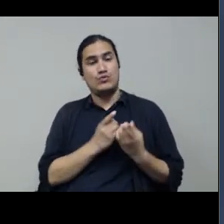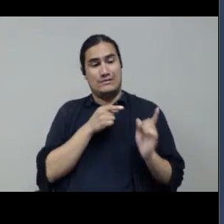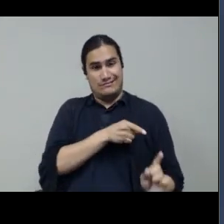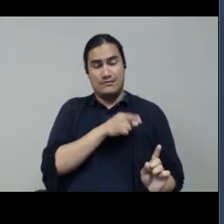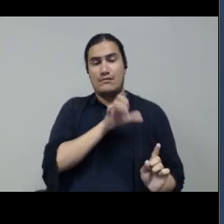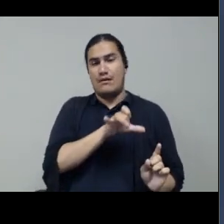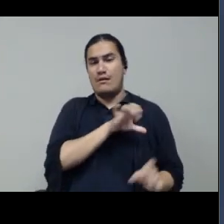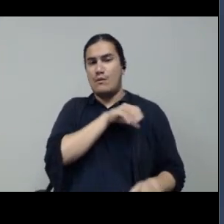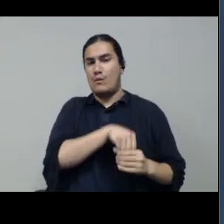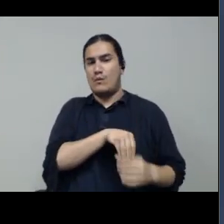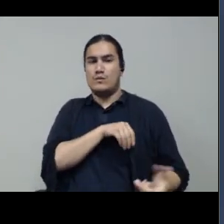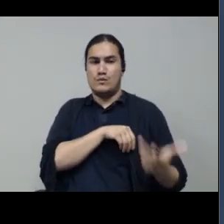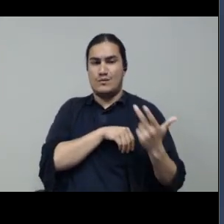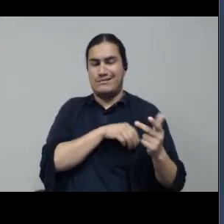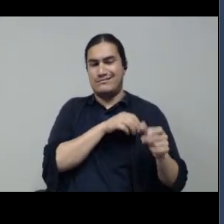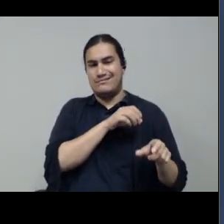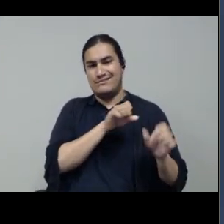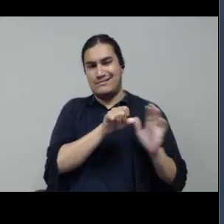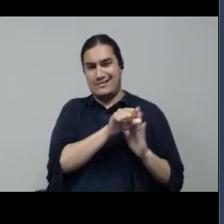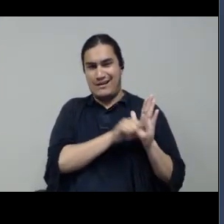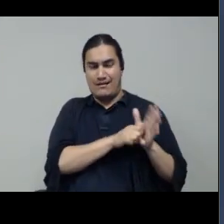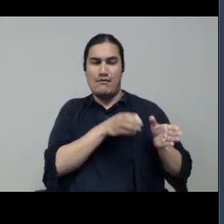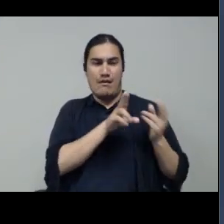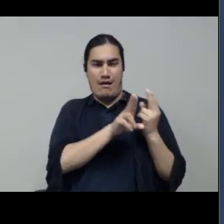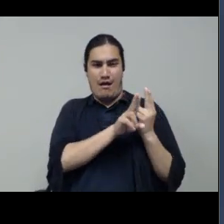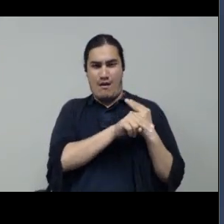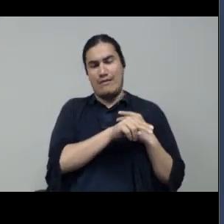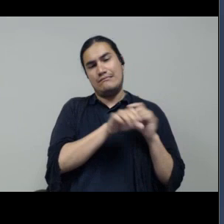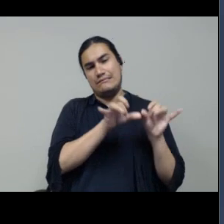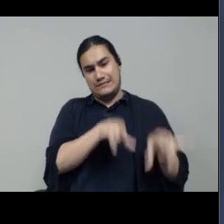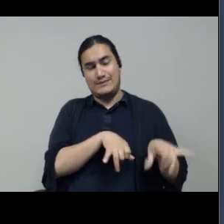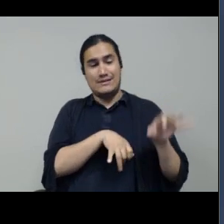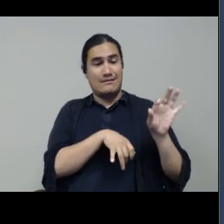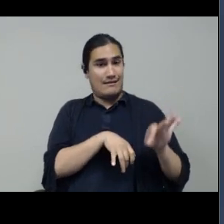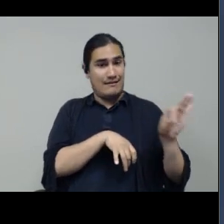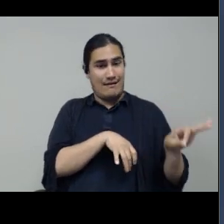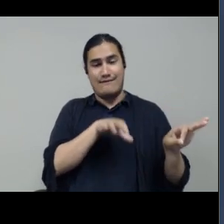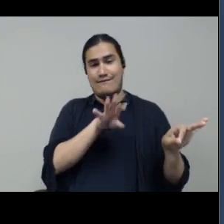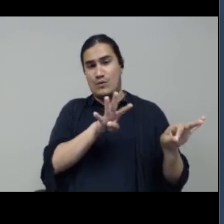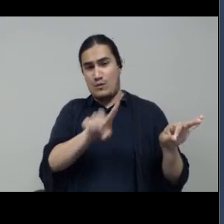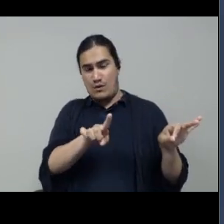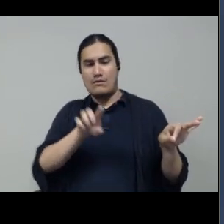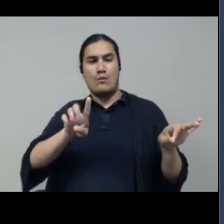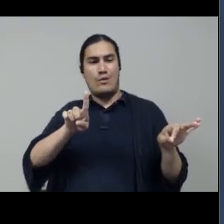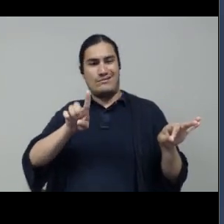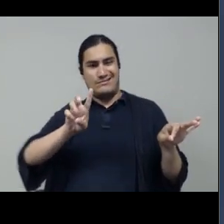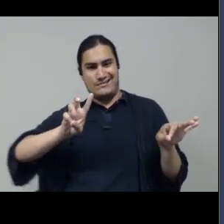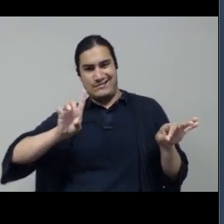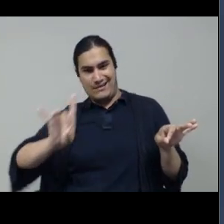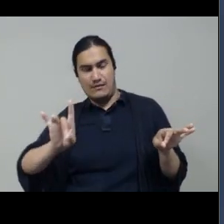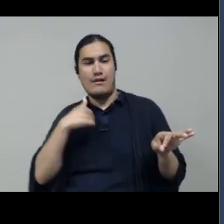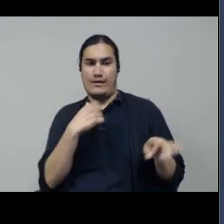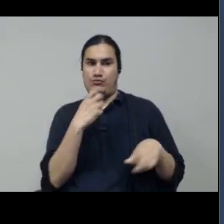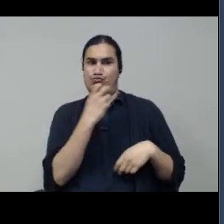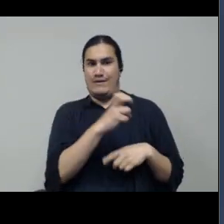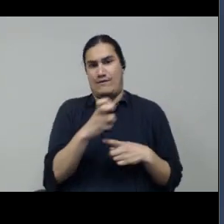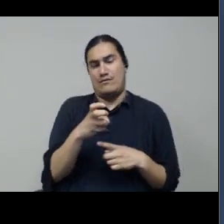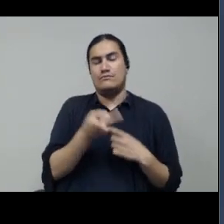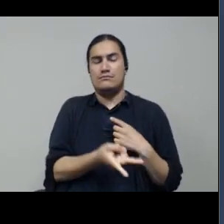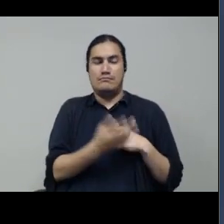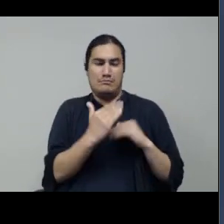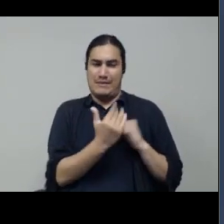includes 3 of the state highway systems that you oversee, 99, 41, and 168. And I travel at least 2 of those systems